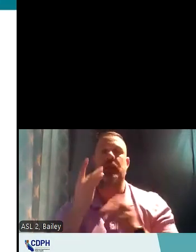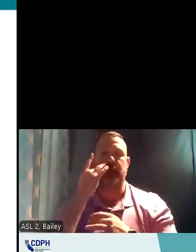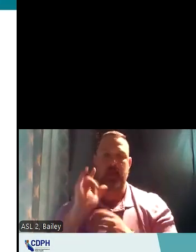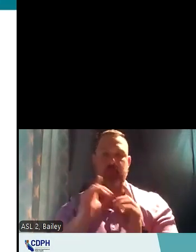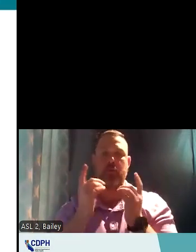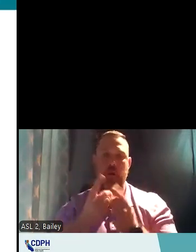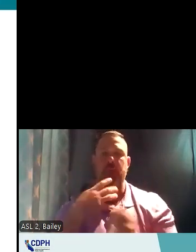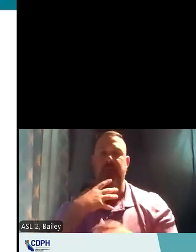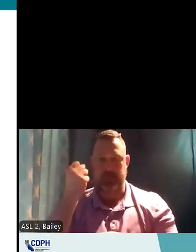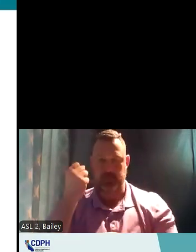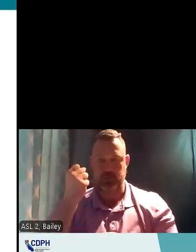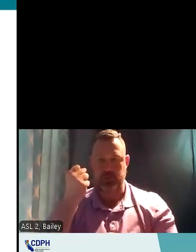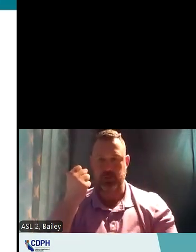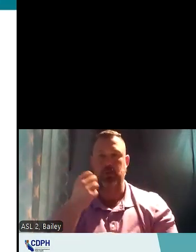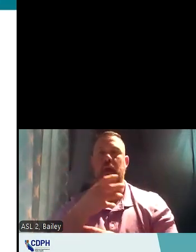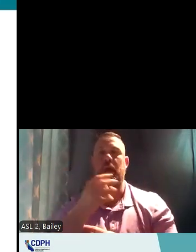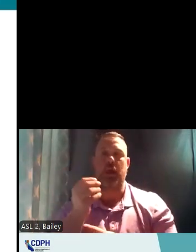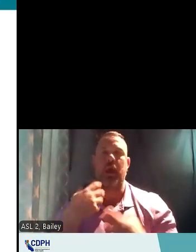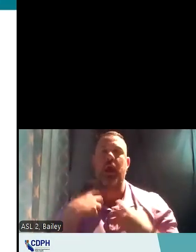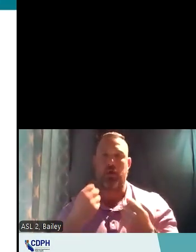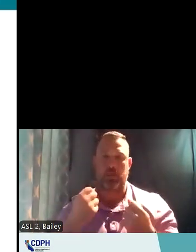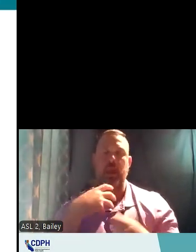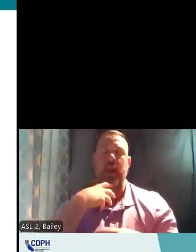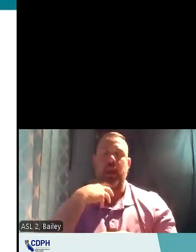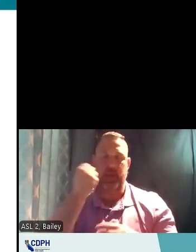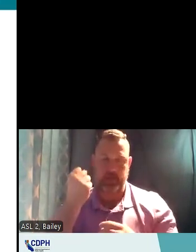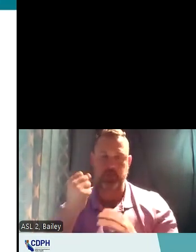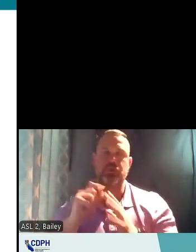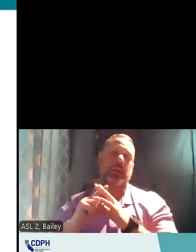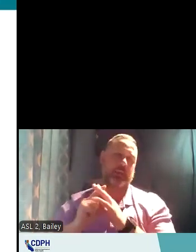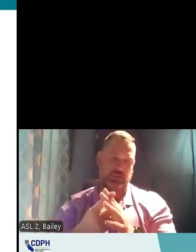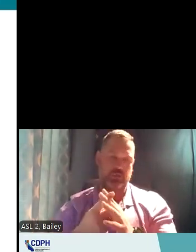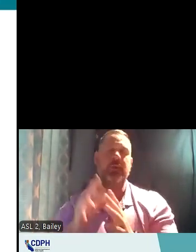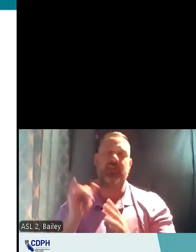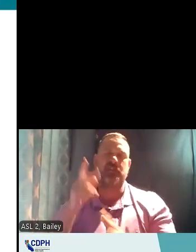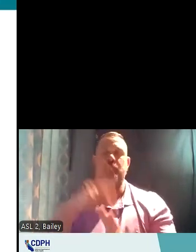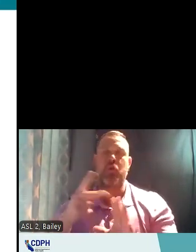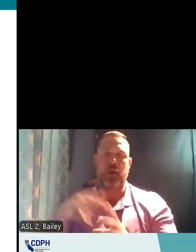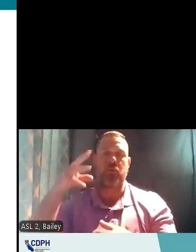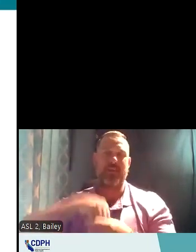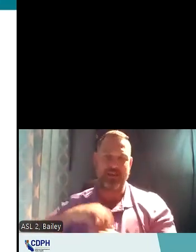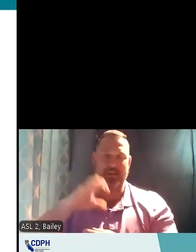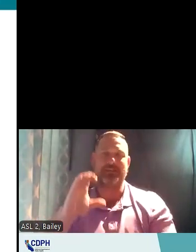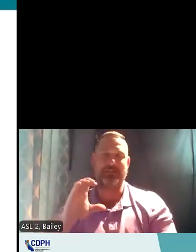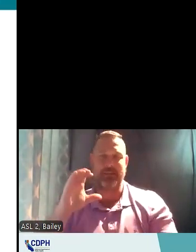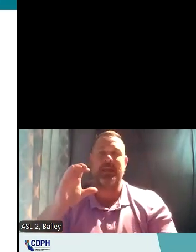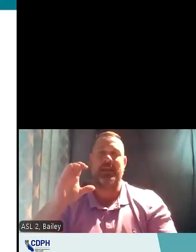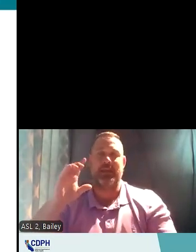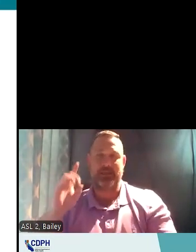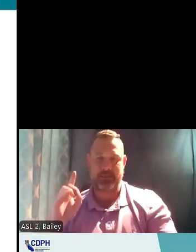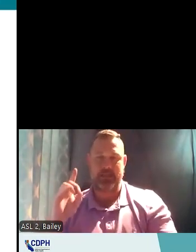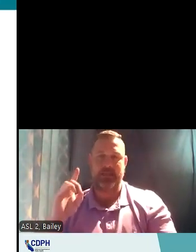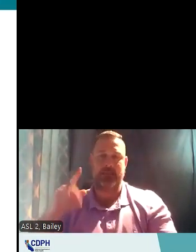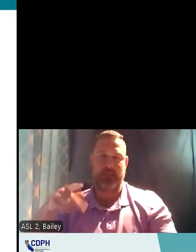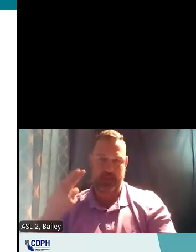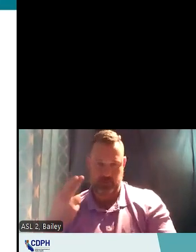of Aging, and then also Healthy Aging Initiative, which is a program within CDPH. The conference was the first